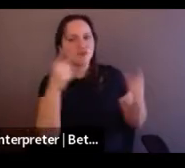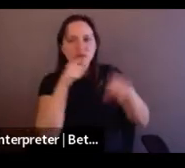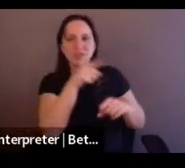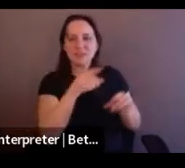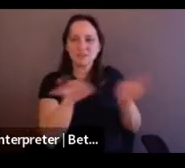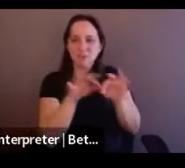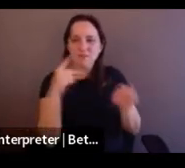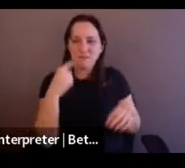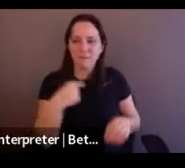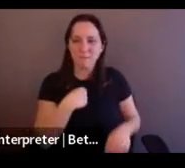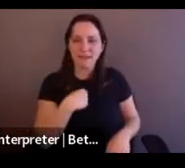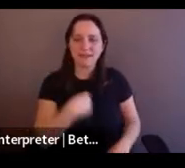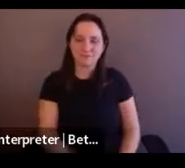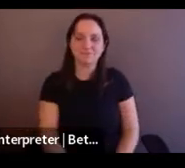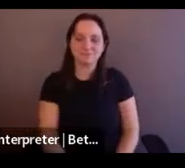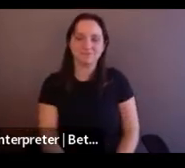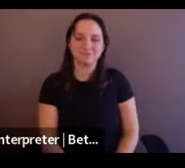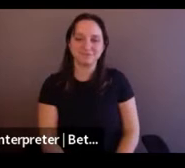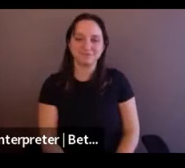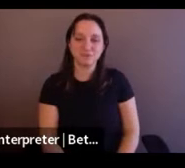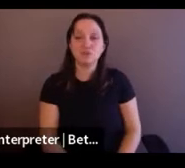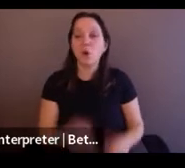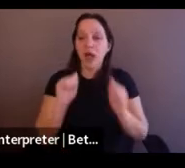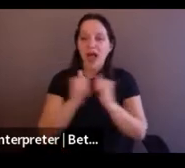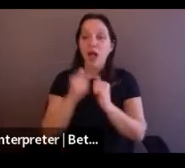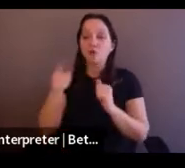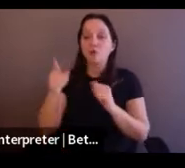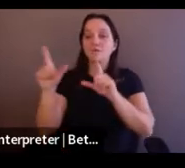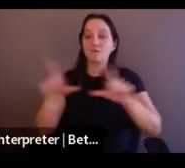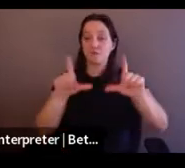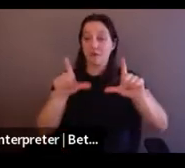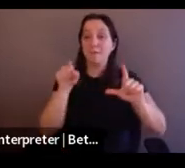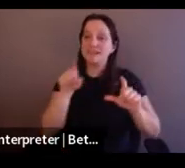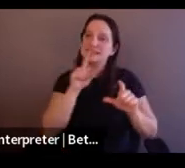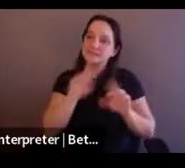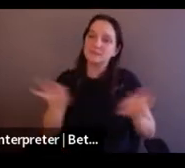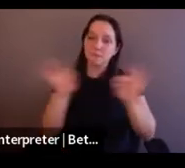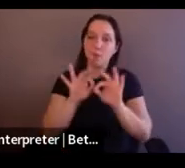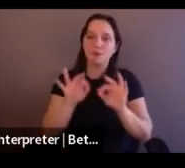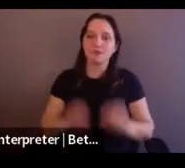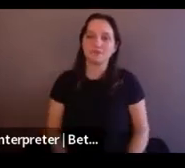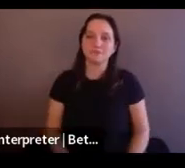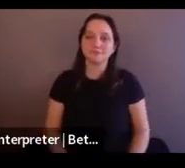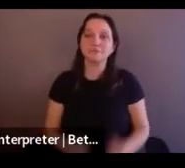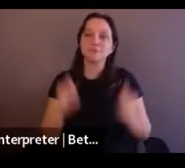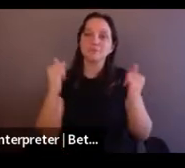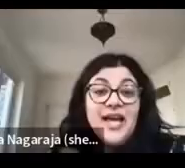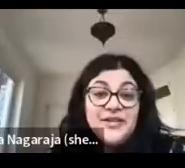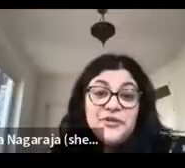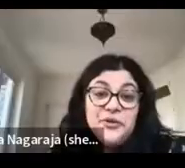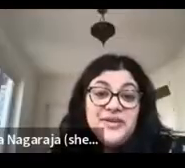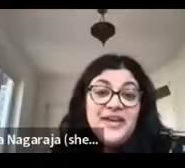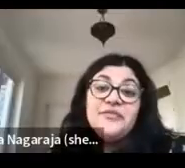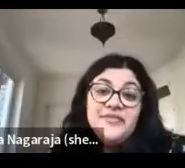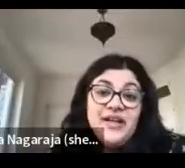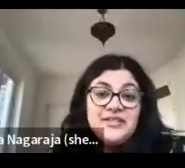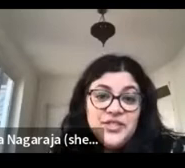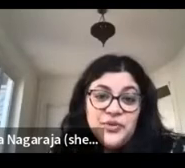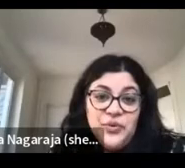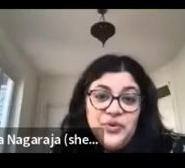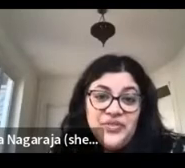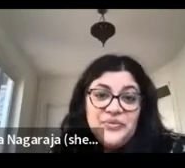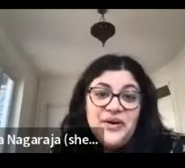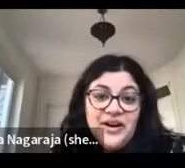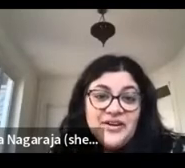for this organization. So the way you sort of really frame that is important. And just side note, every